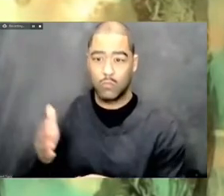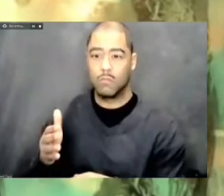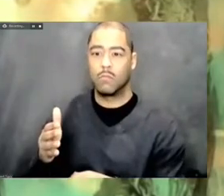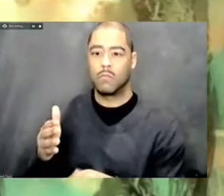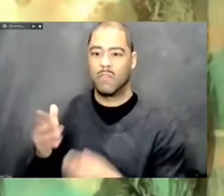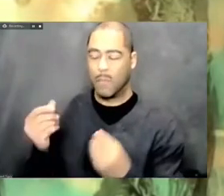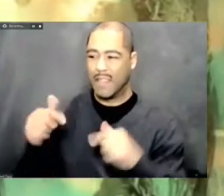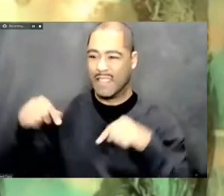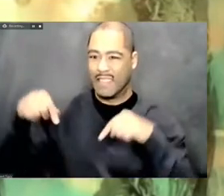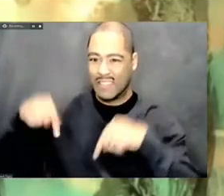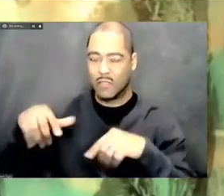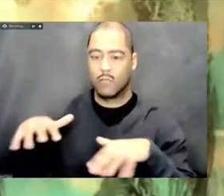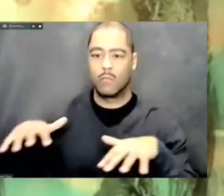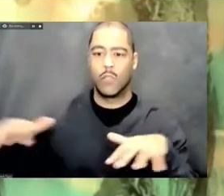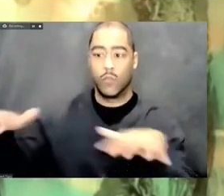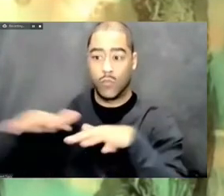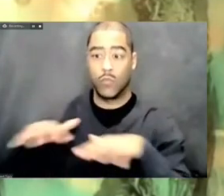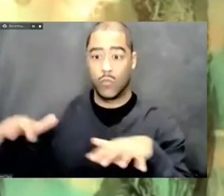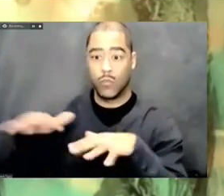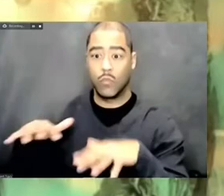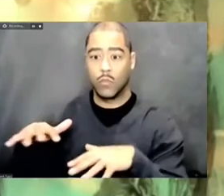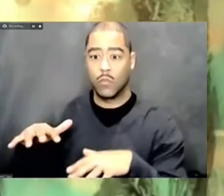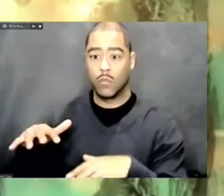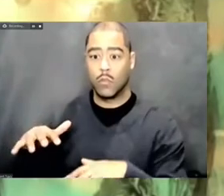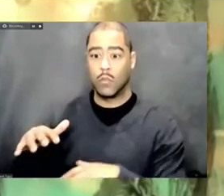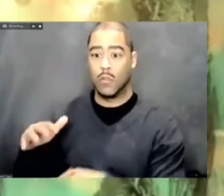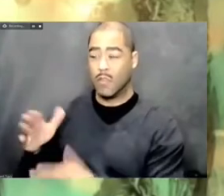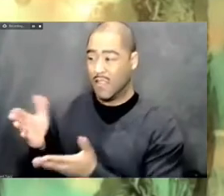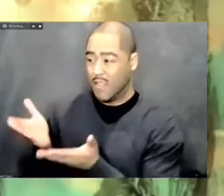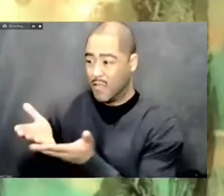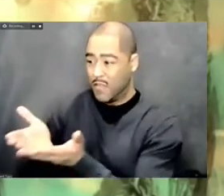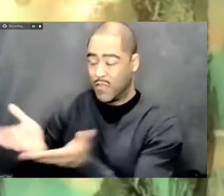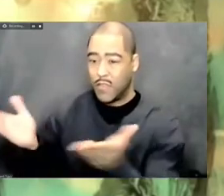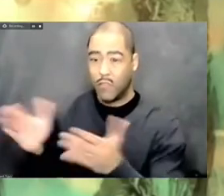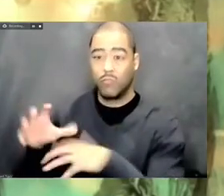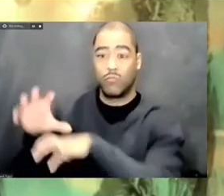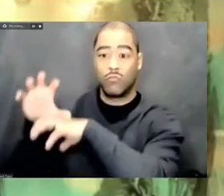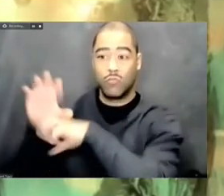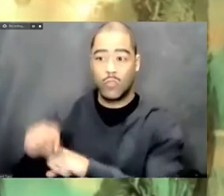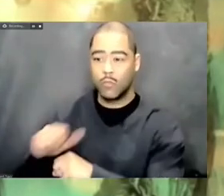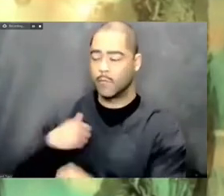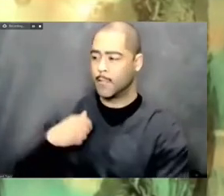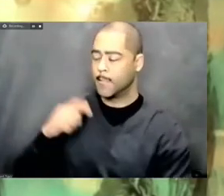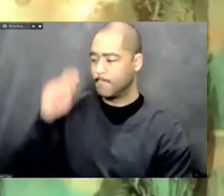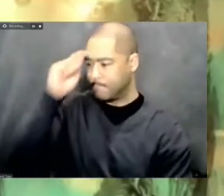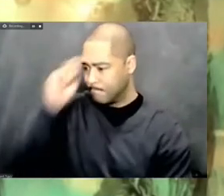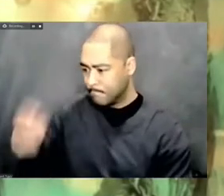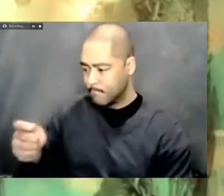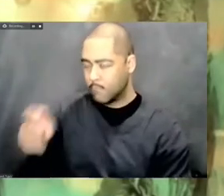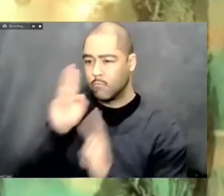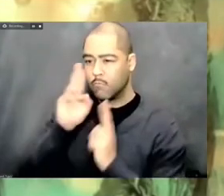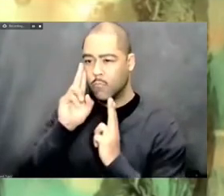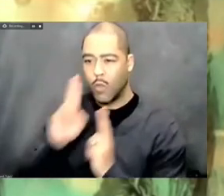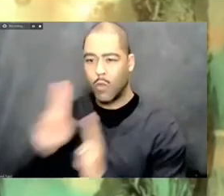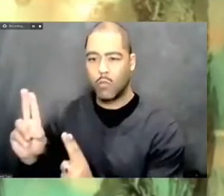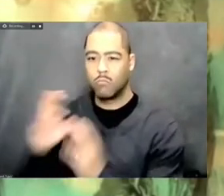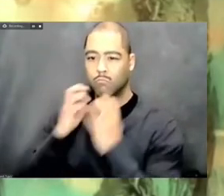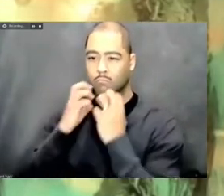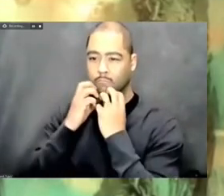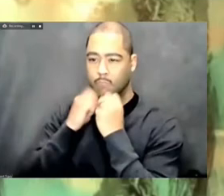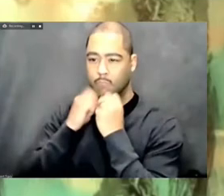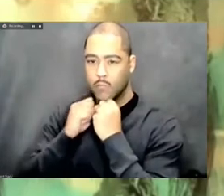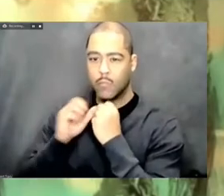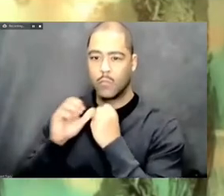region. We truly honor and continue their tradition of cultural and artistic expression in Contra Costa